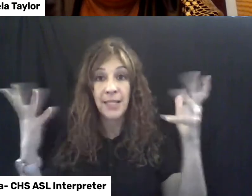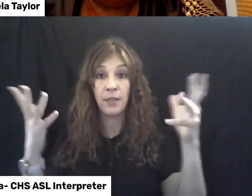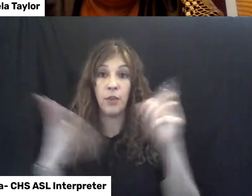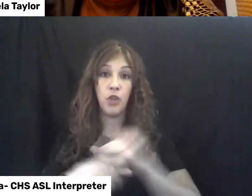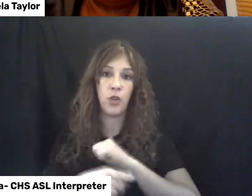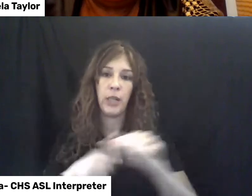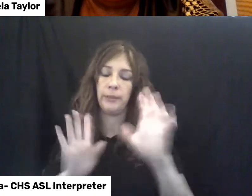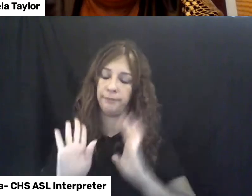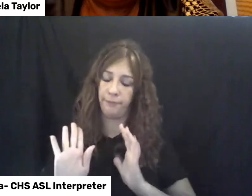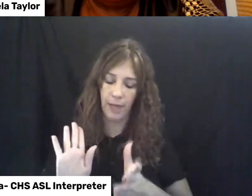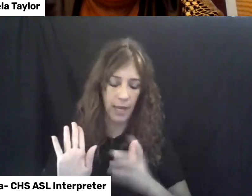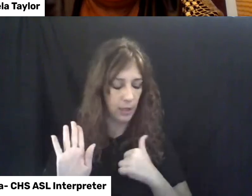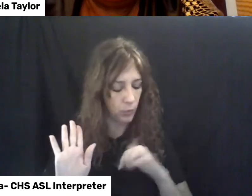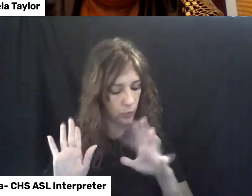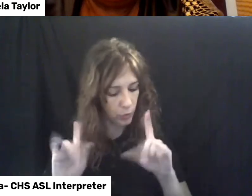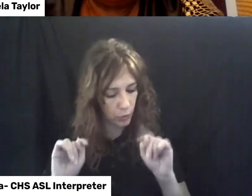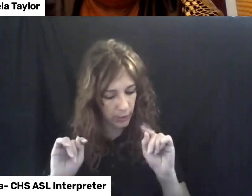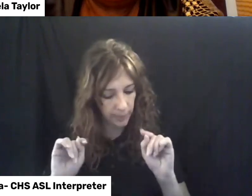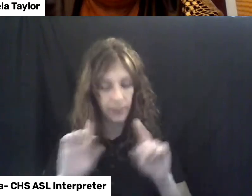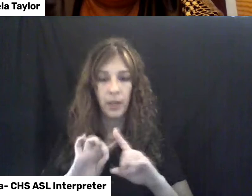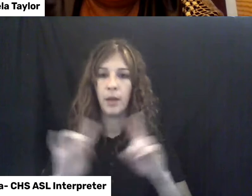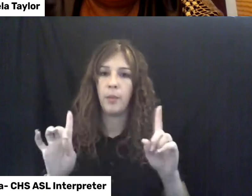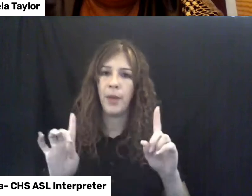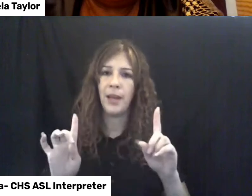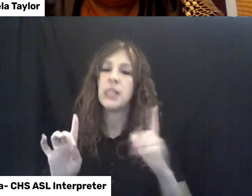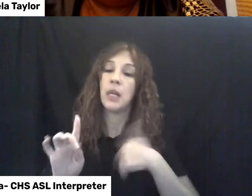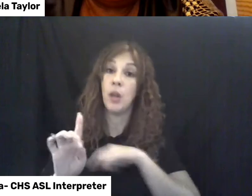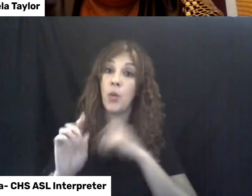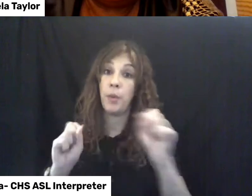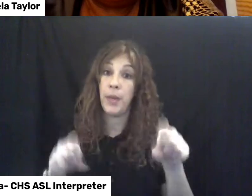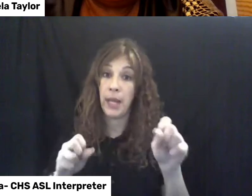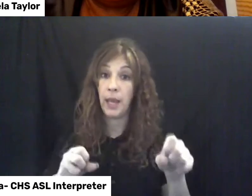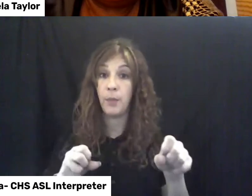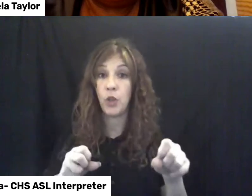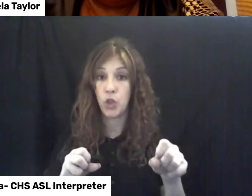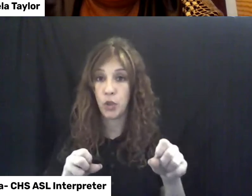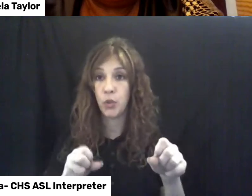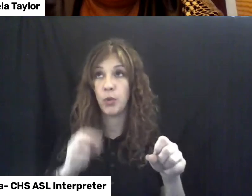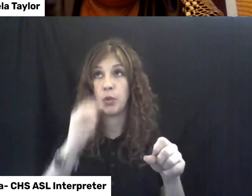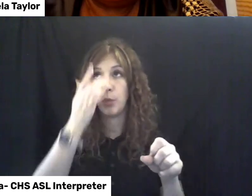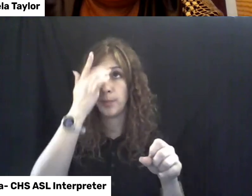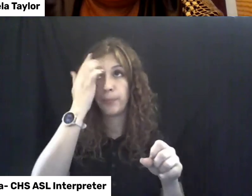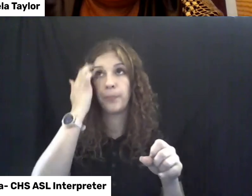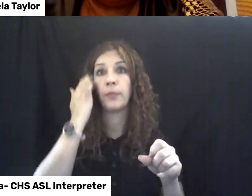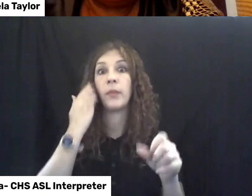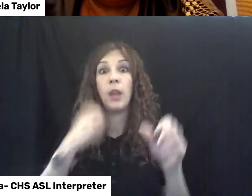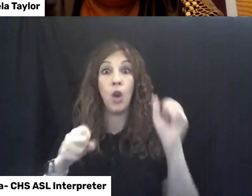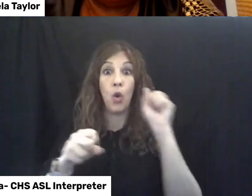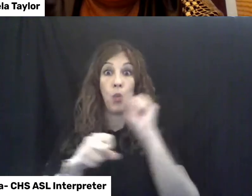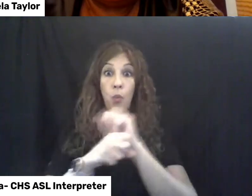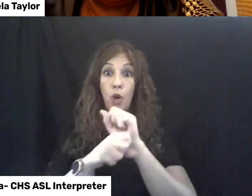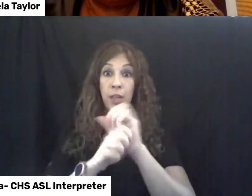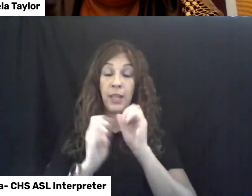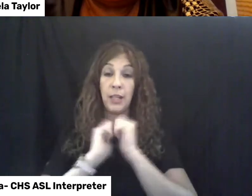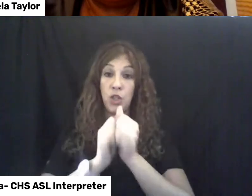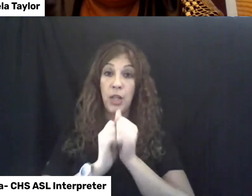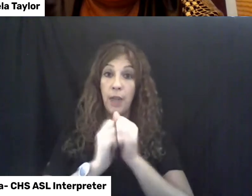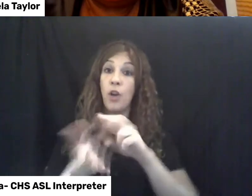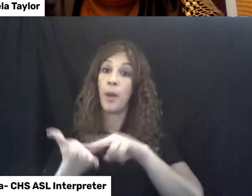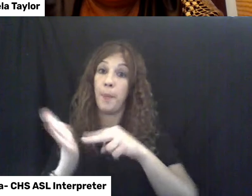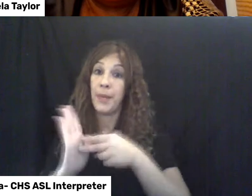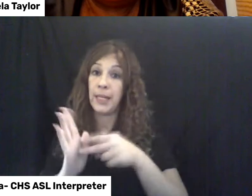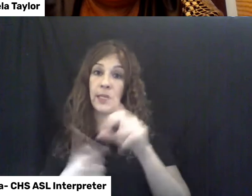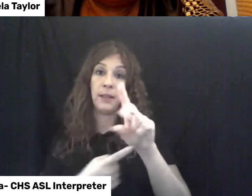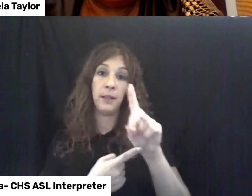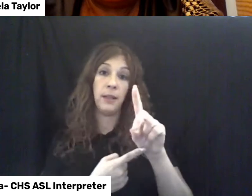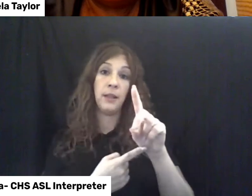it. But we have been able, I think, working together, and I mean together with DCASE and all of